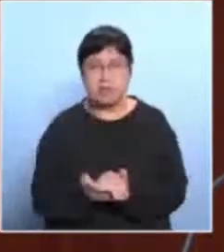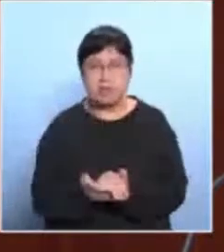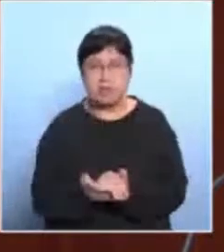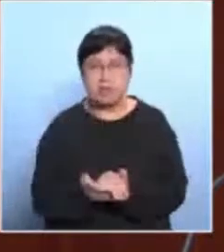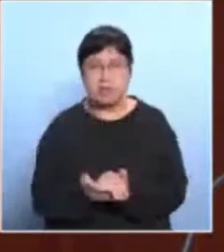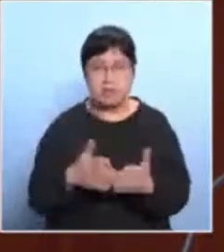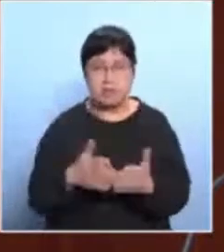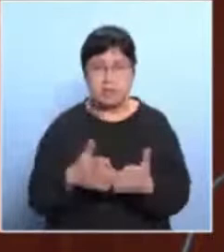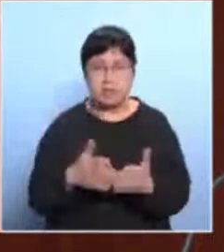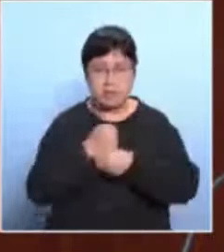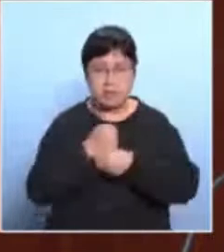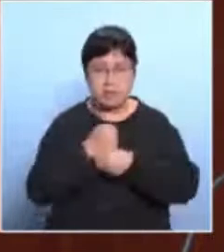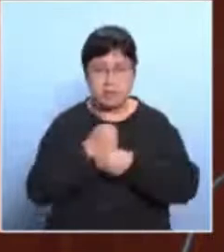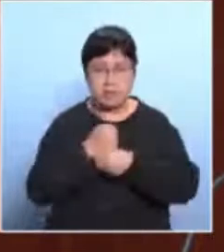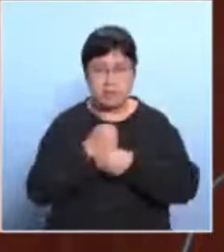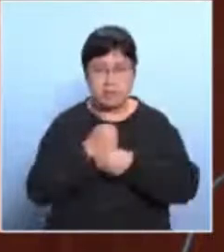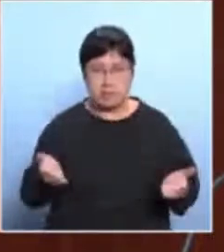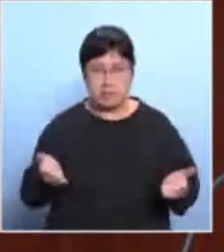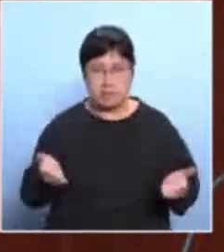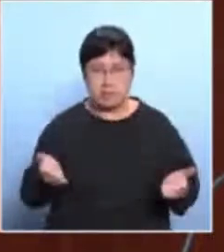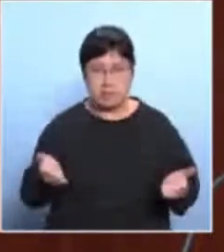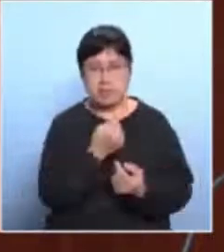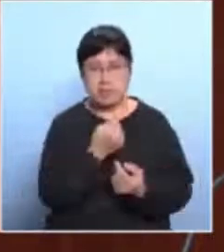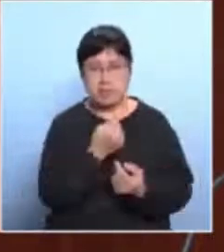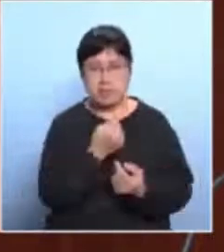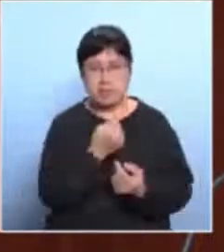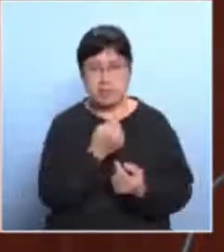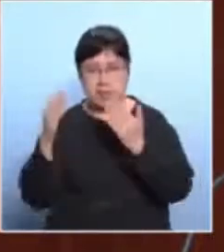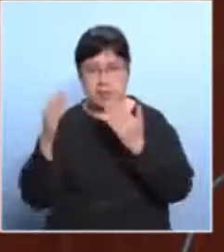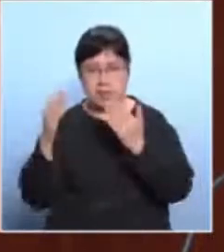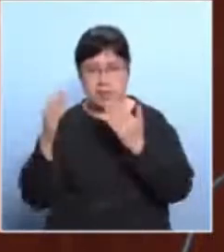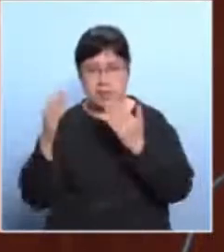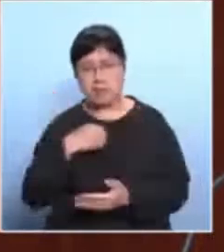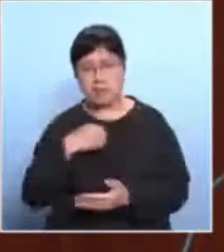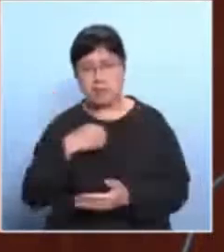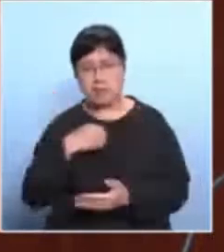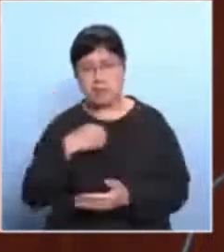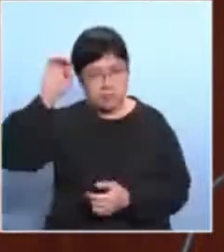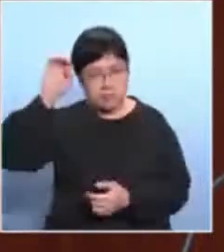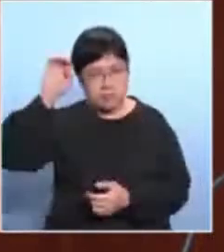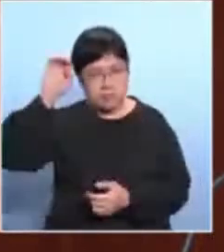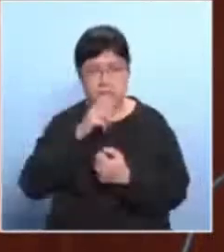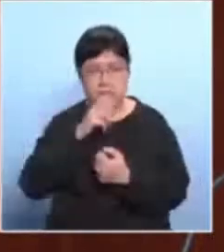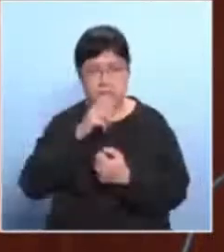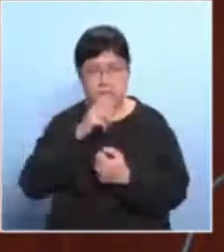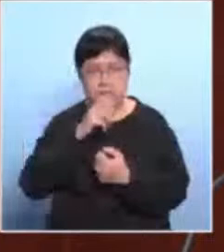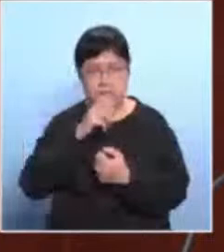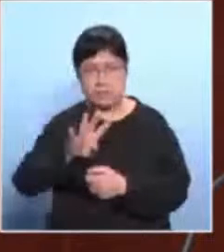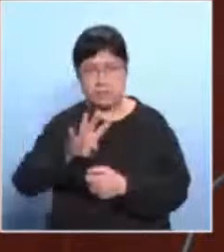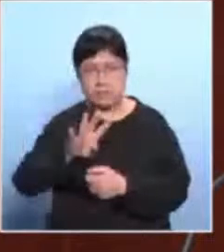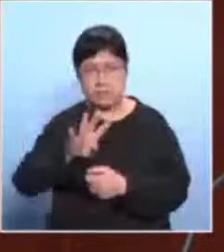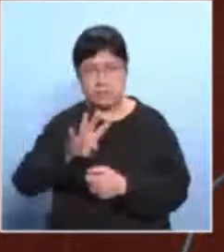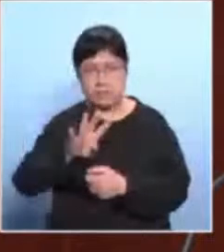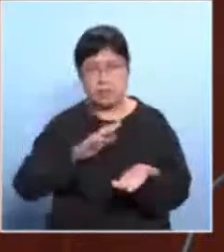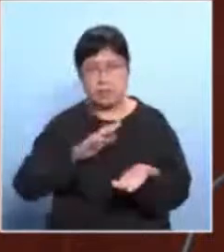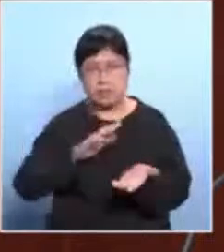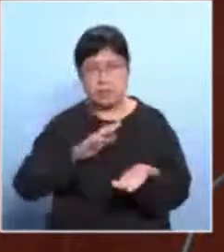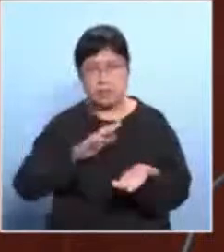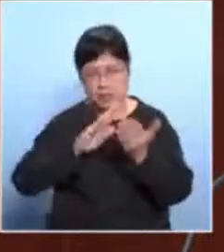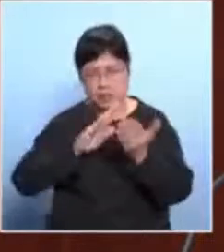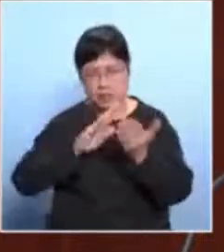which include advocating the concept of family doctor for all, with 3,400 family doctors enrolled in the primary care